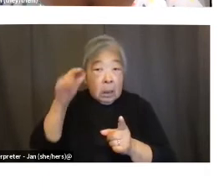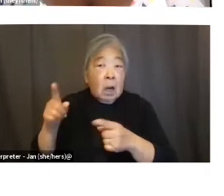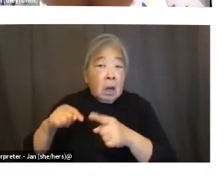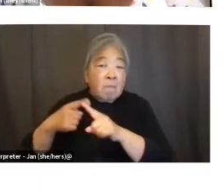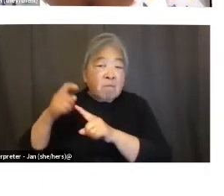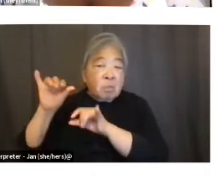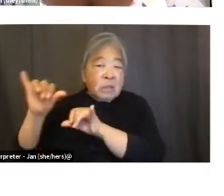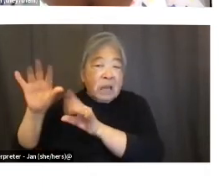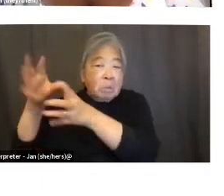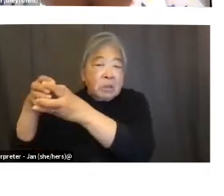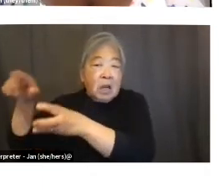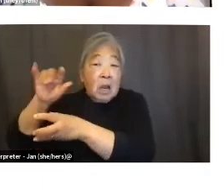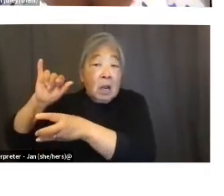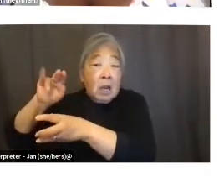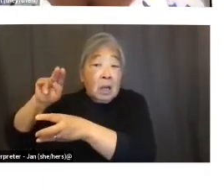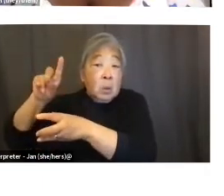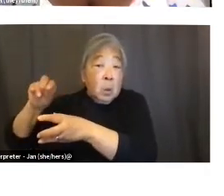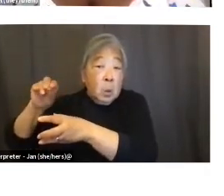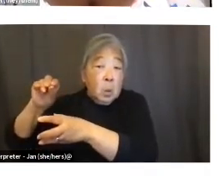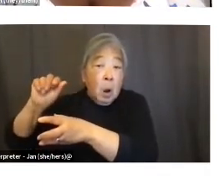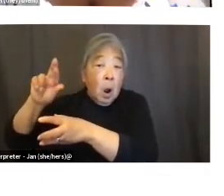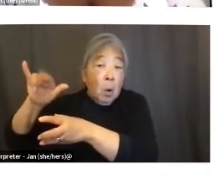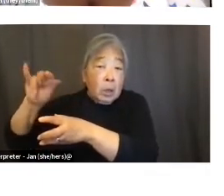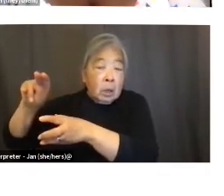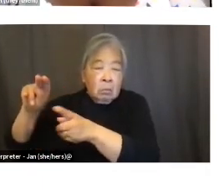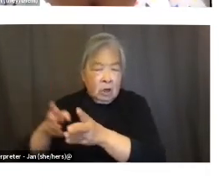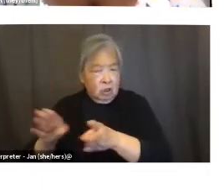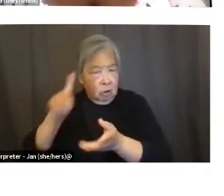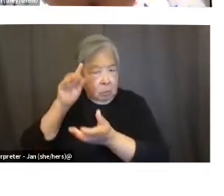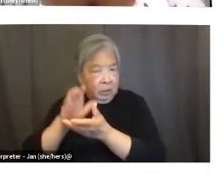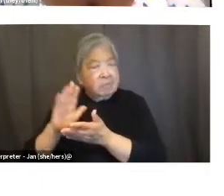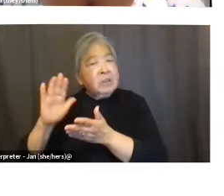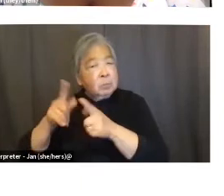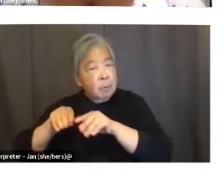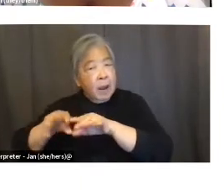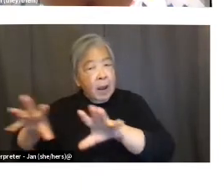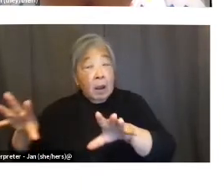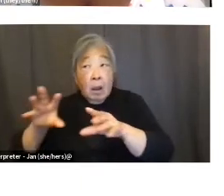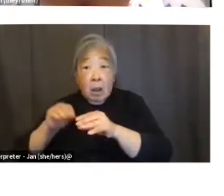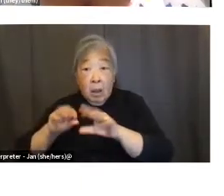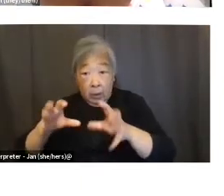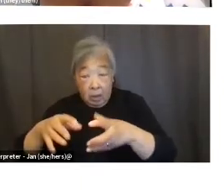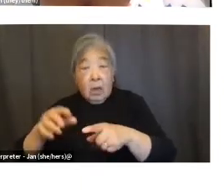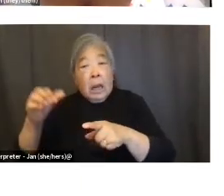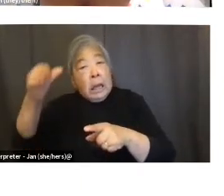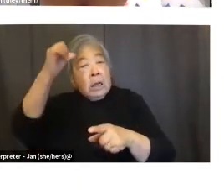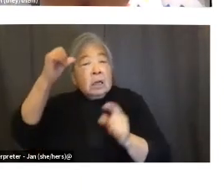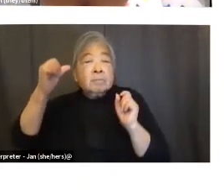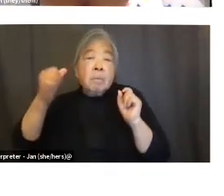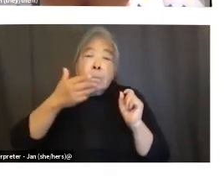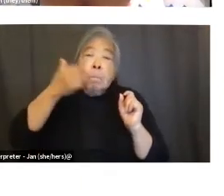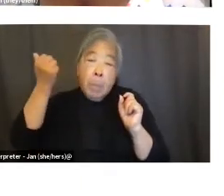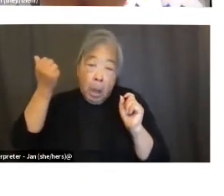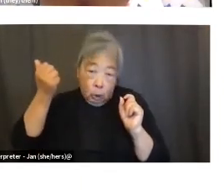stock called the Indo-Aryan. A general belief seems to prevail in the colony that the Indians are a little better, if at